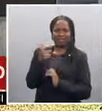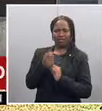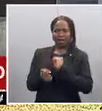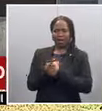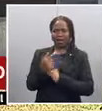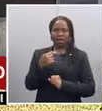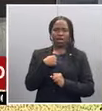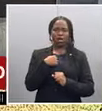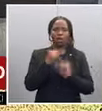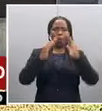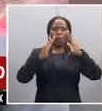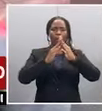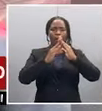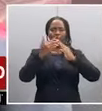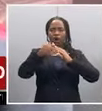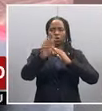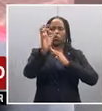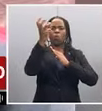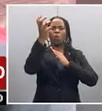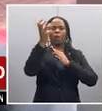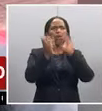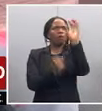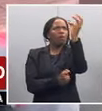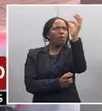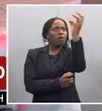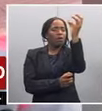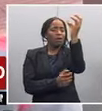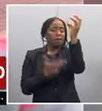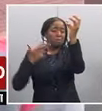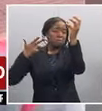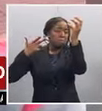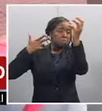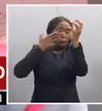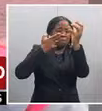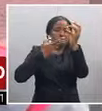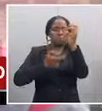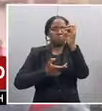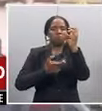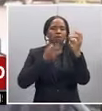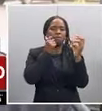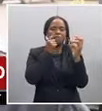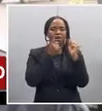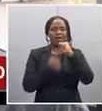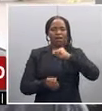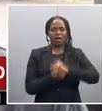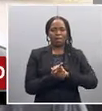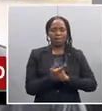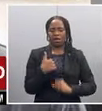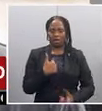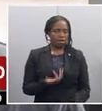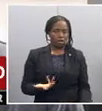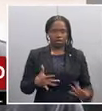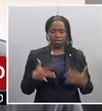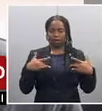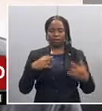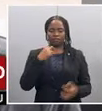fixing a light bulb at his home when he was shot at close range by heavily armed gunmen. He had no chance of